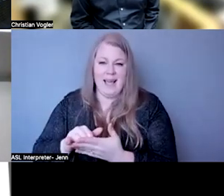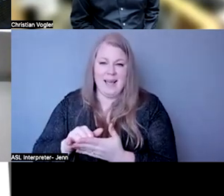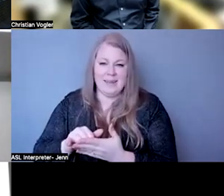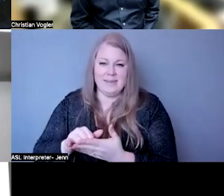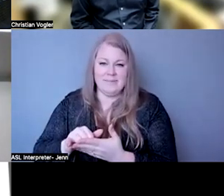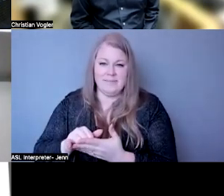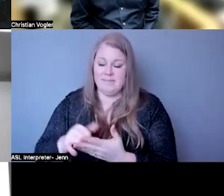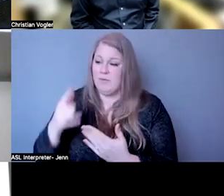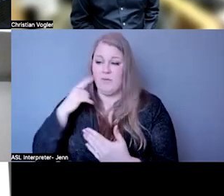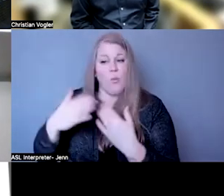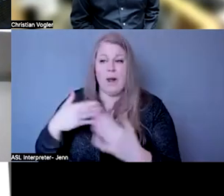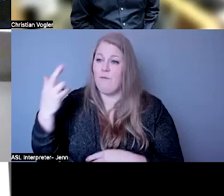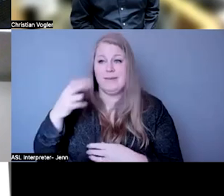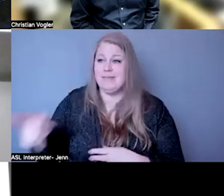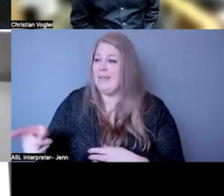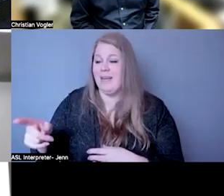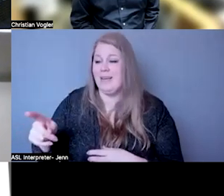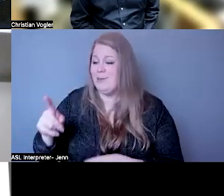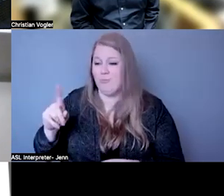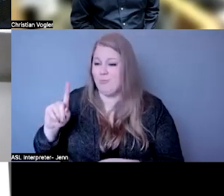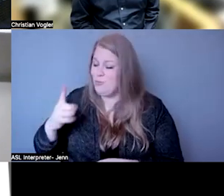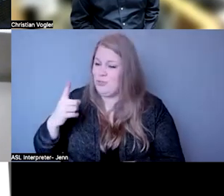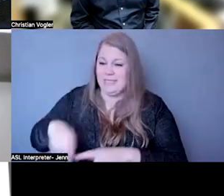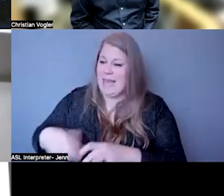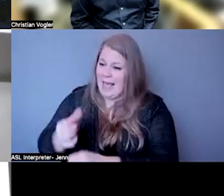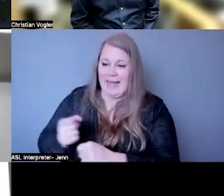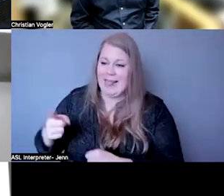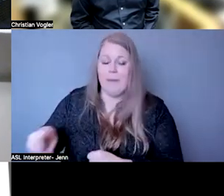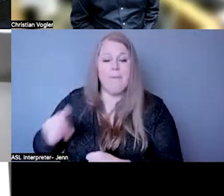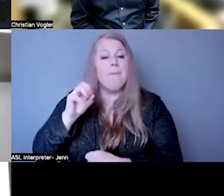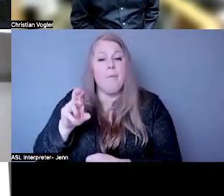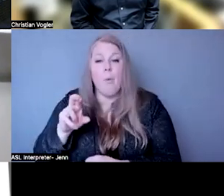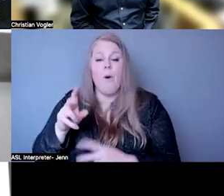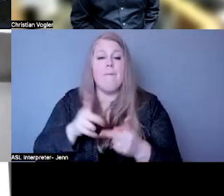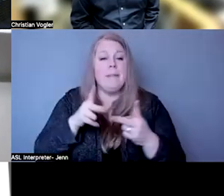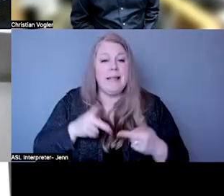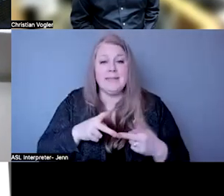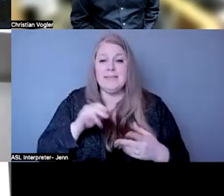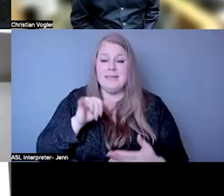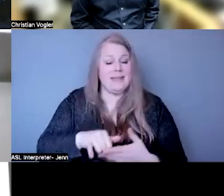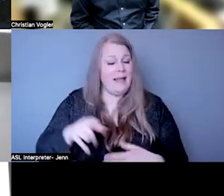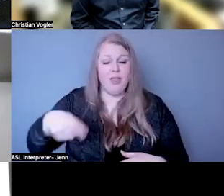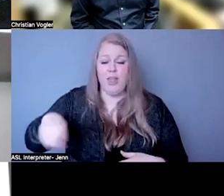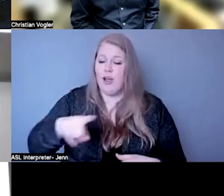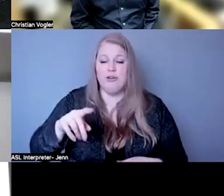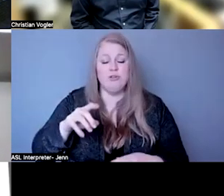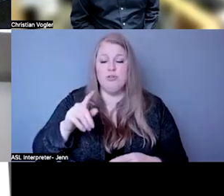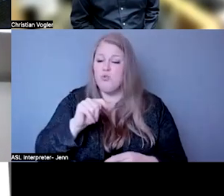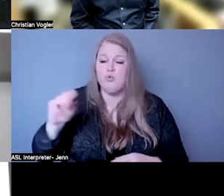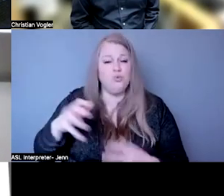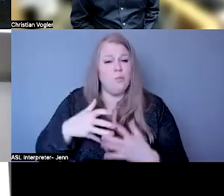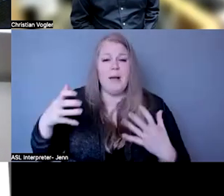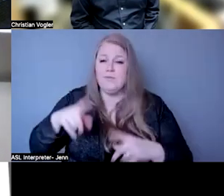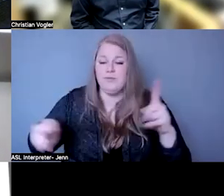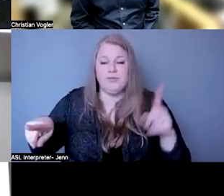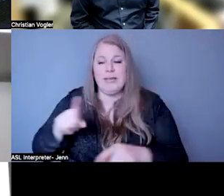for whatever reason, we can't get them, or places that they're just too variable. You can't make a